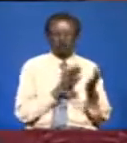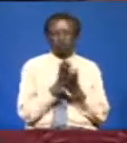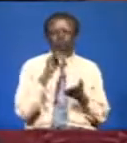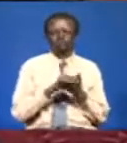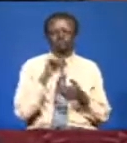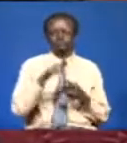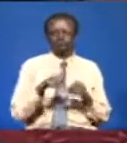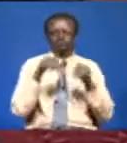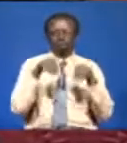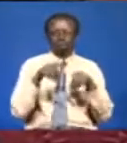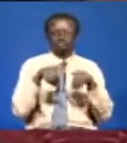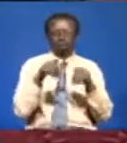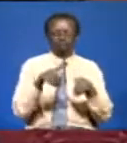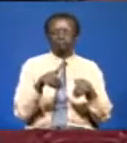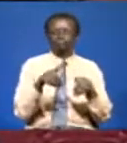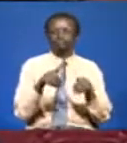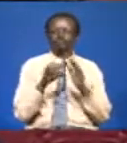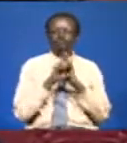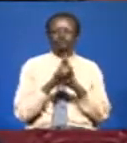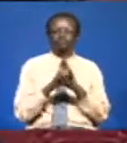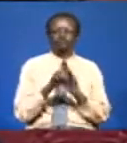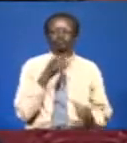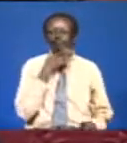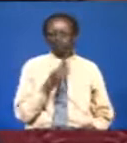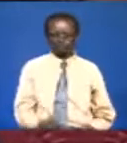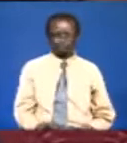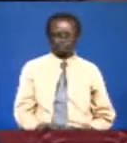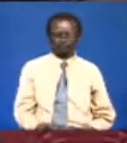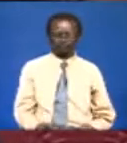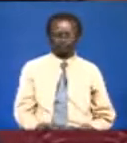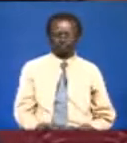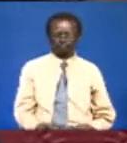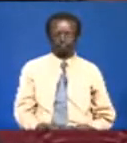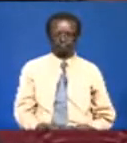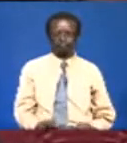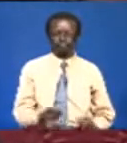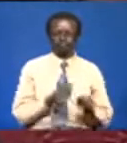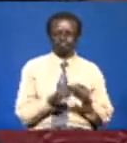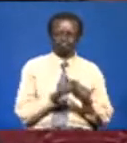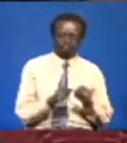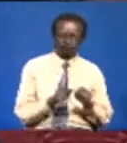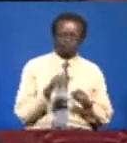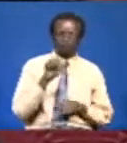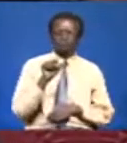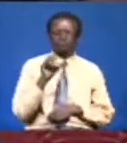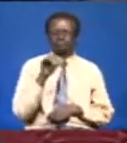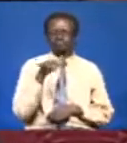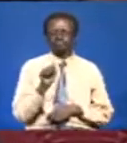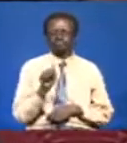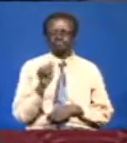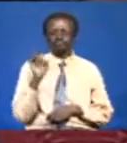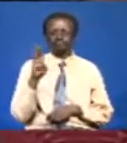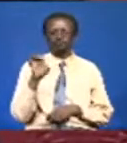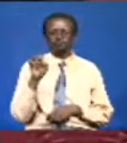of the crops like corn, soybean, and of course rice, Mr. Speaker. So when